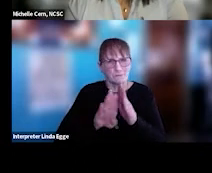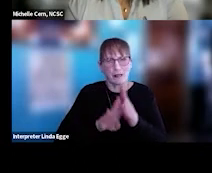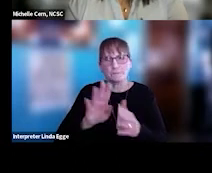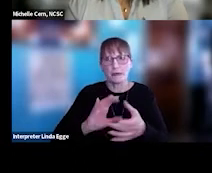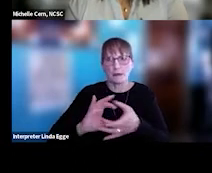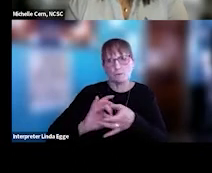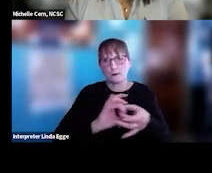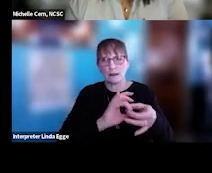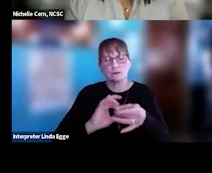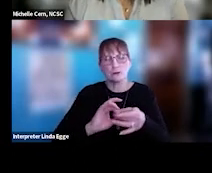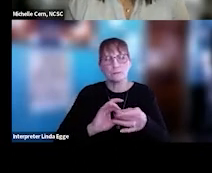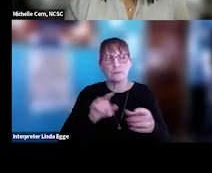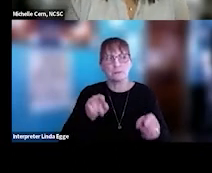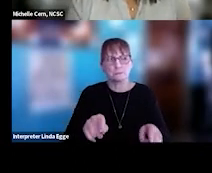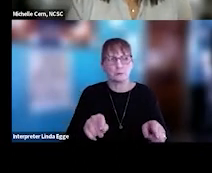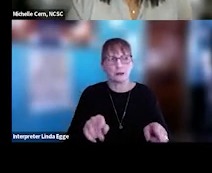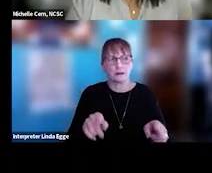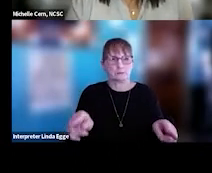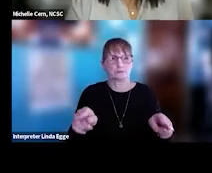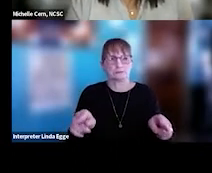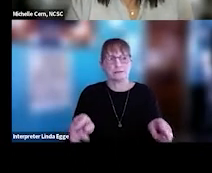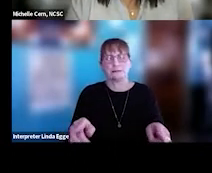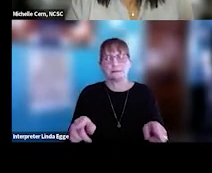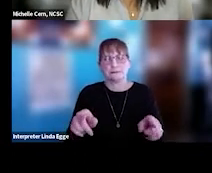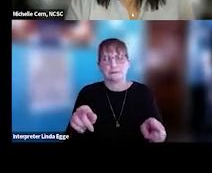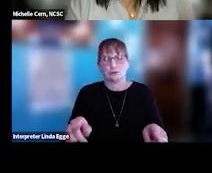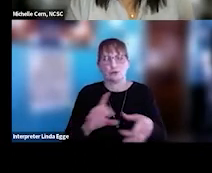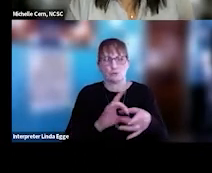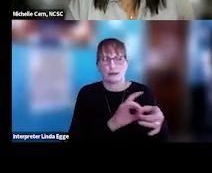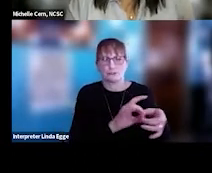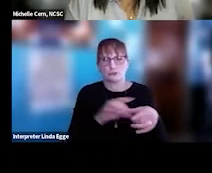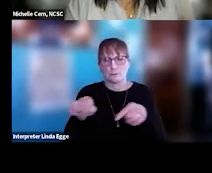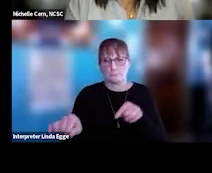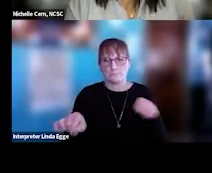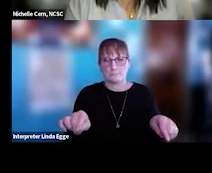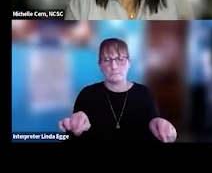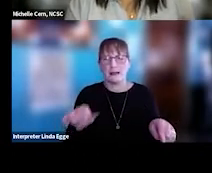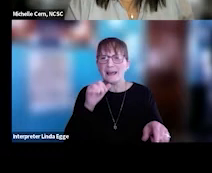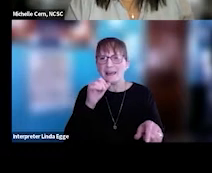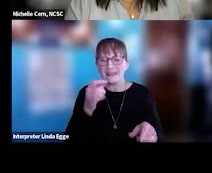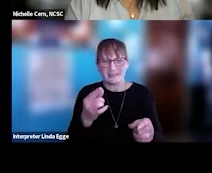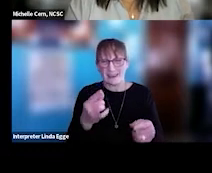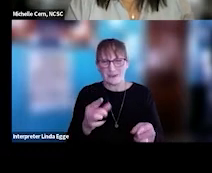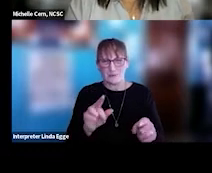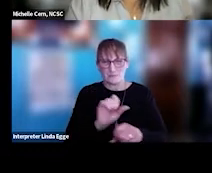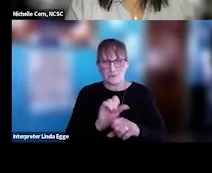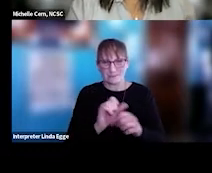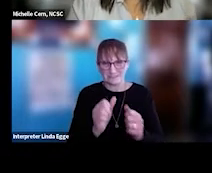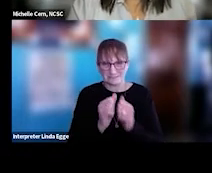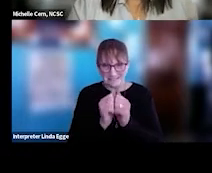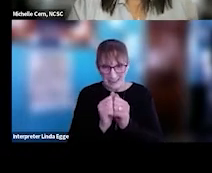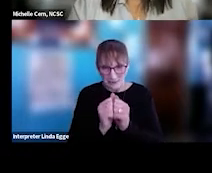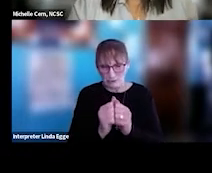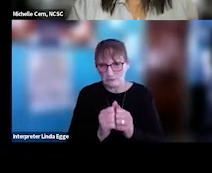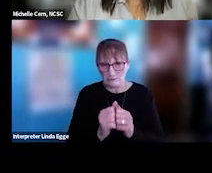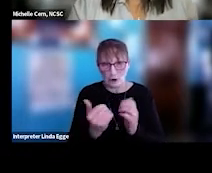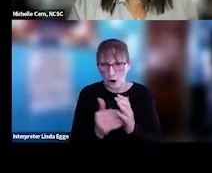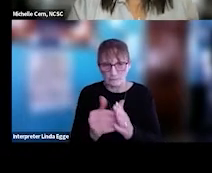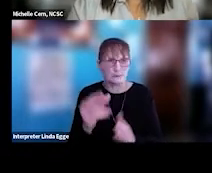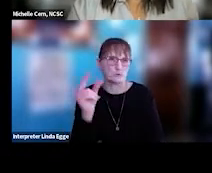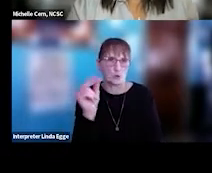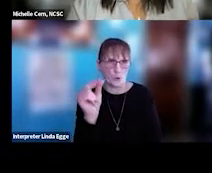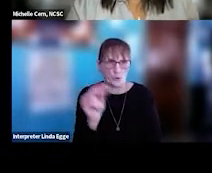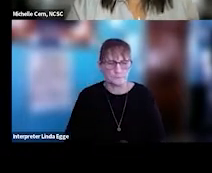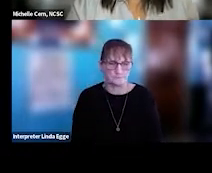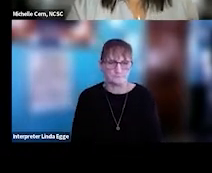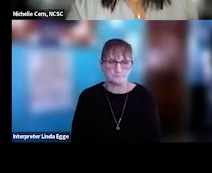two professional disciplines that don't always work very frequently together.